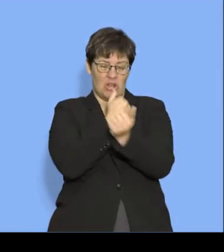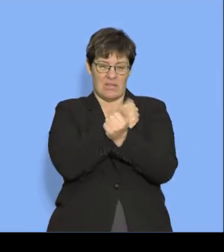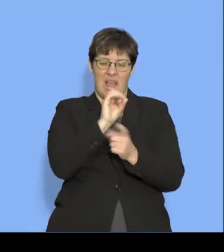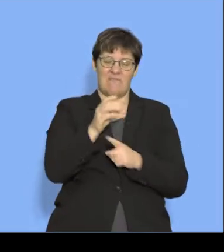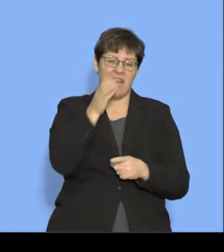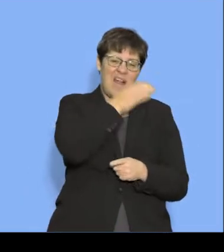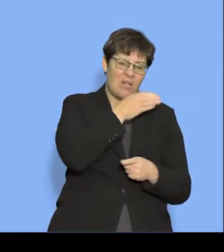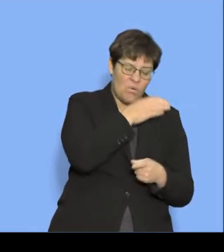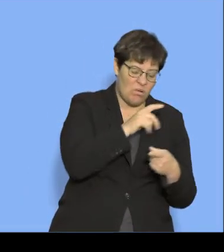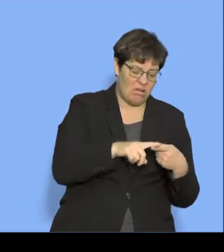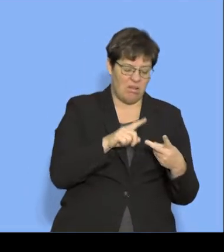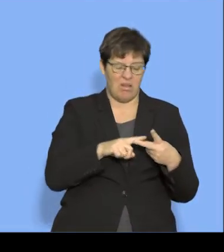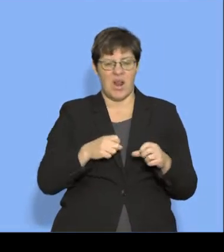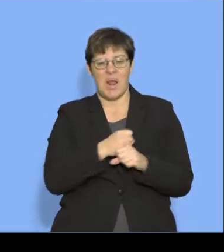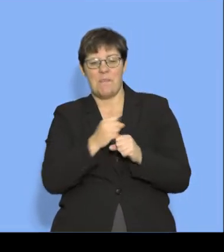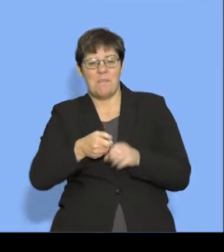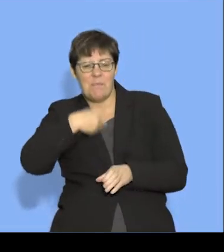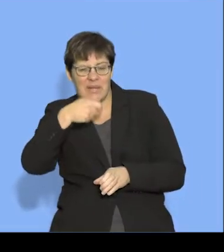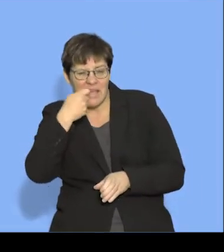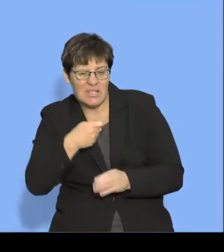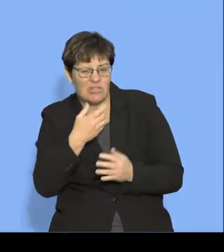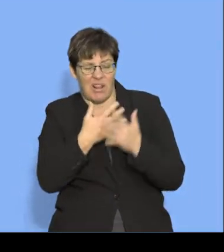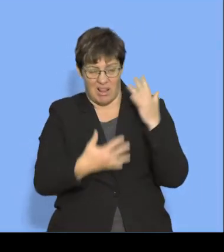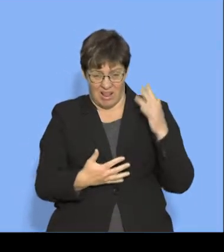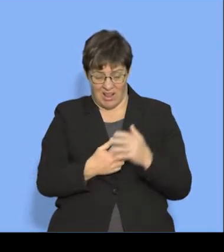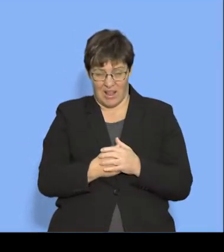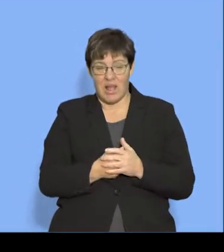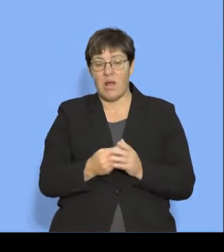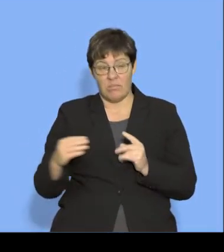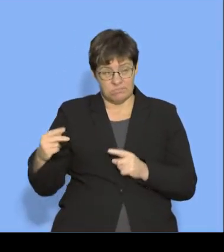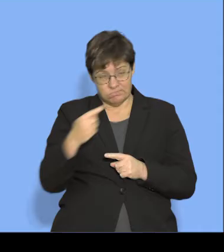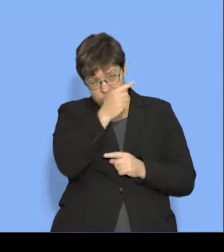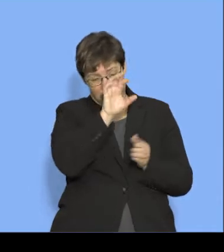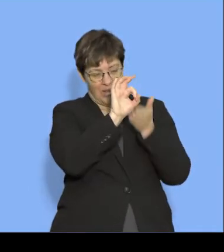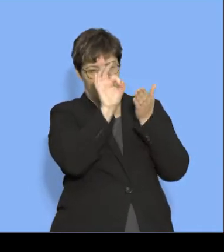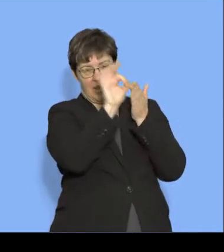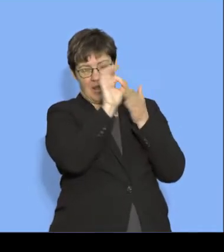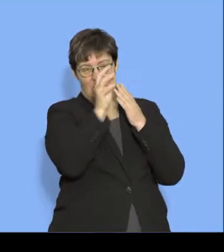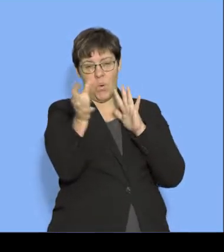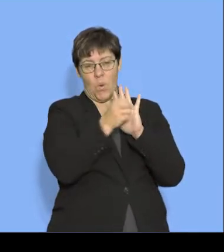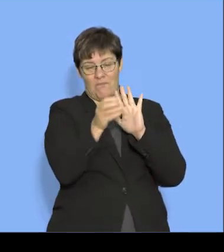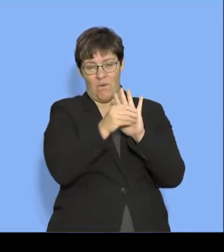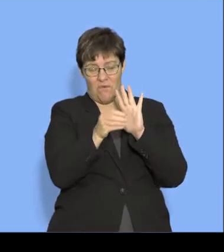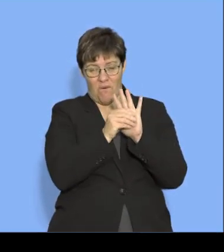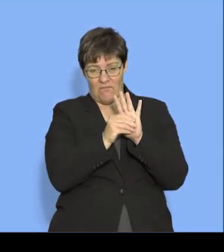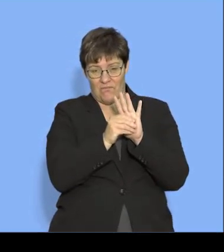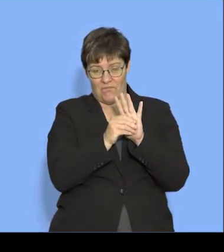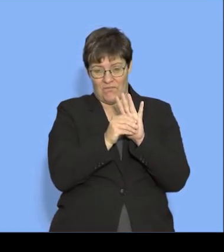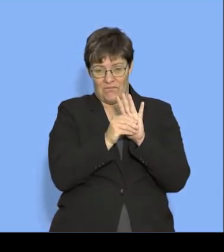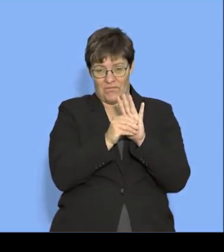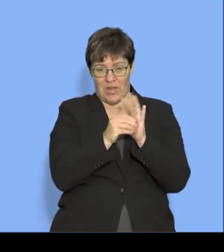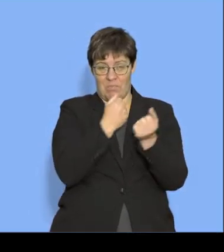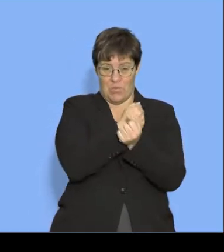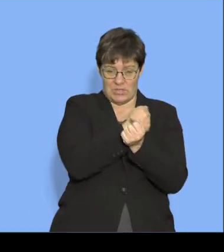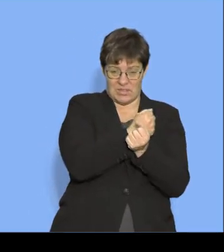so alcohol, the medication and drugs that we take are all detoxified by the